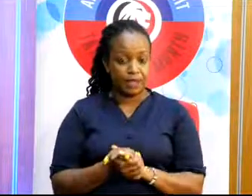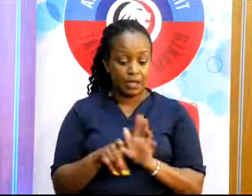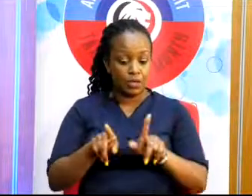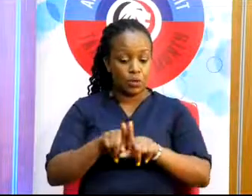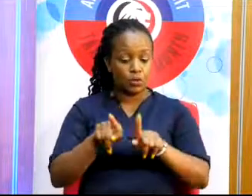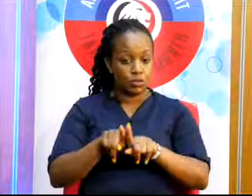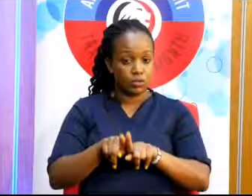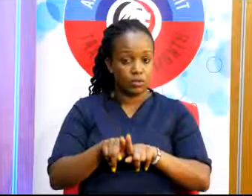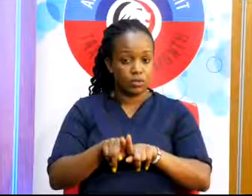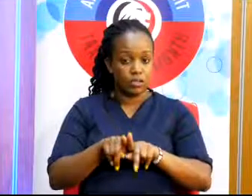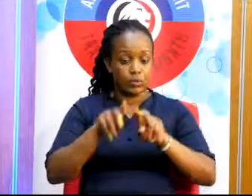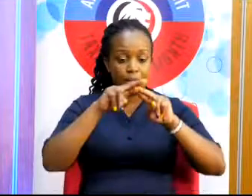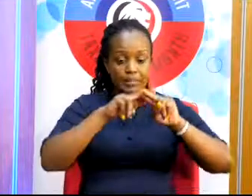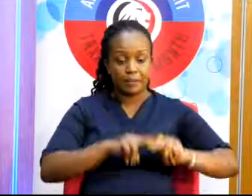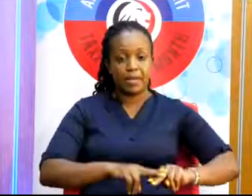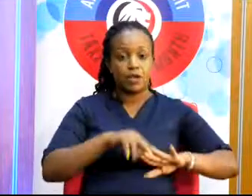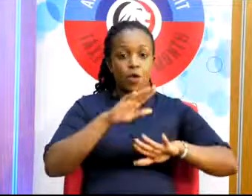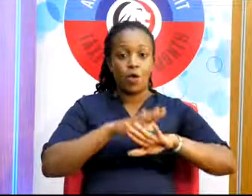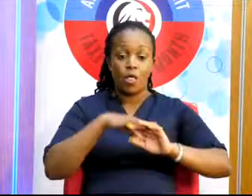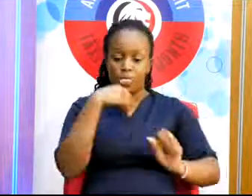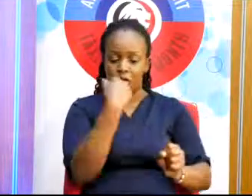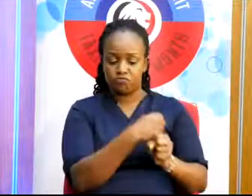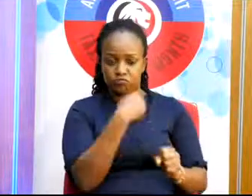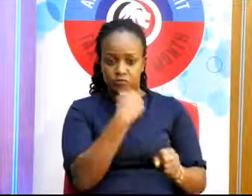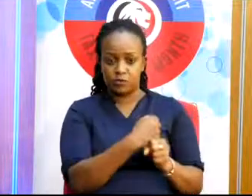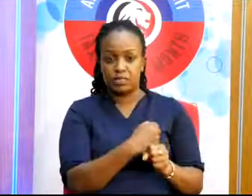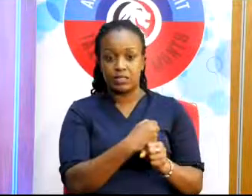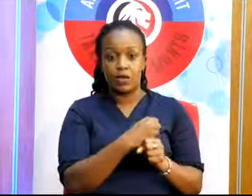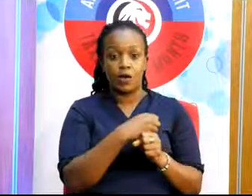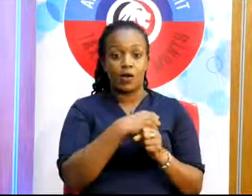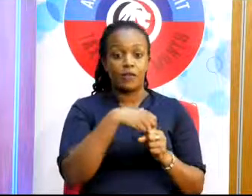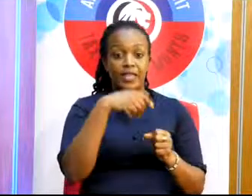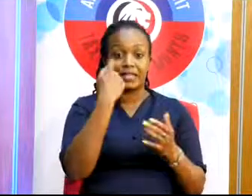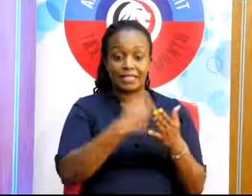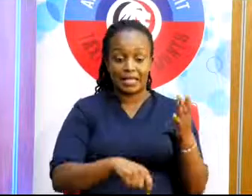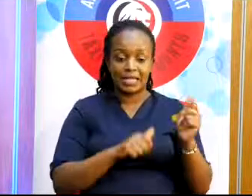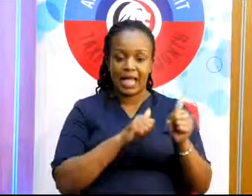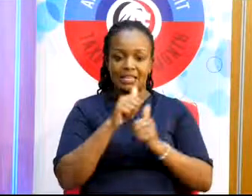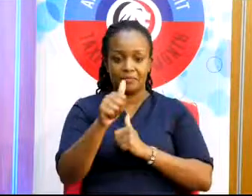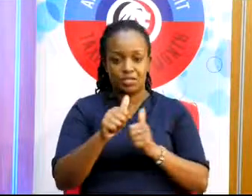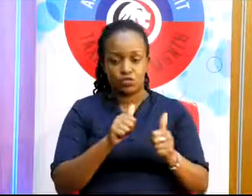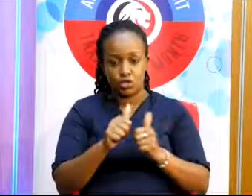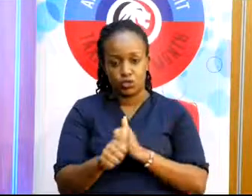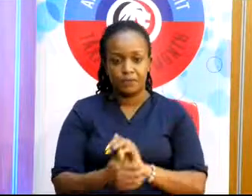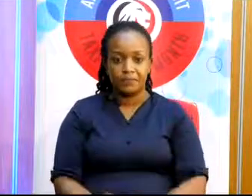And also it is also going to depend on efforts of tax administration. So my